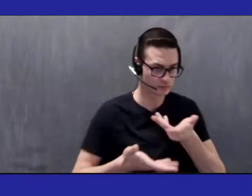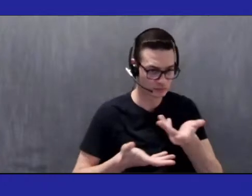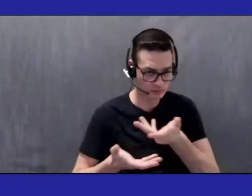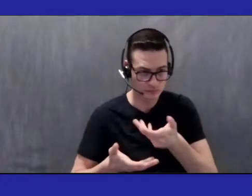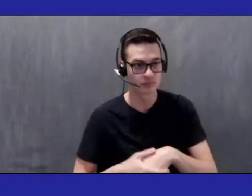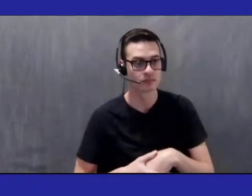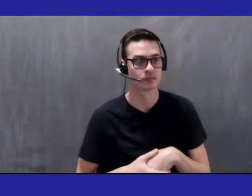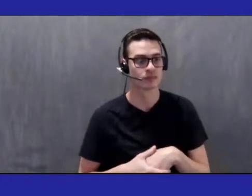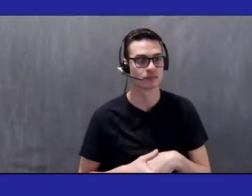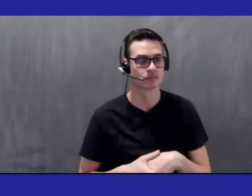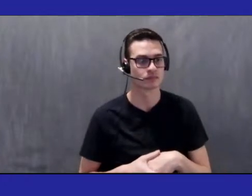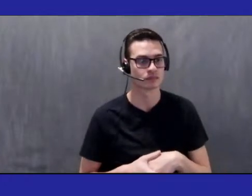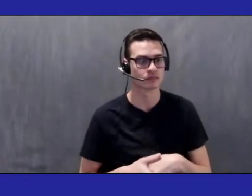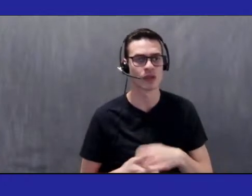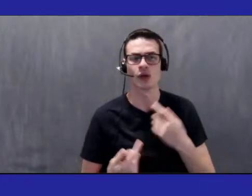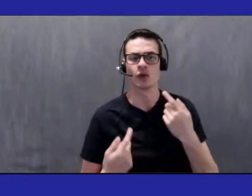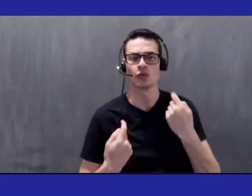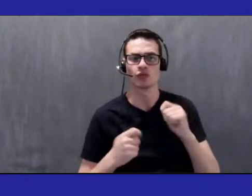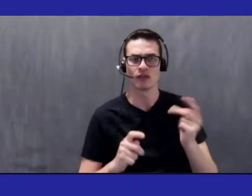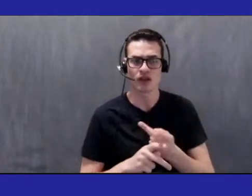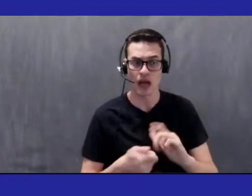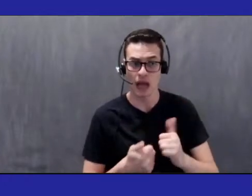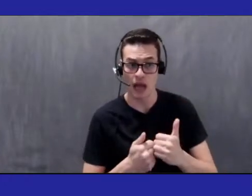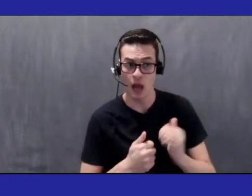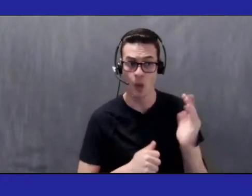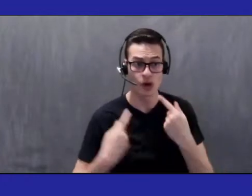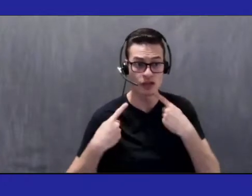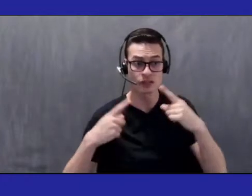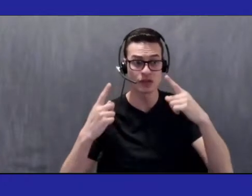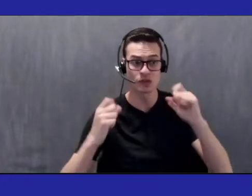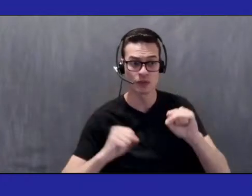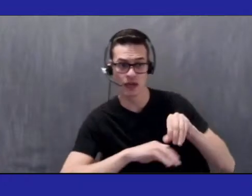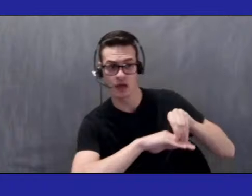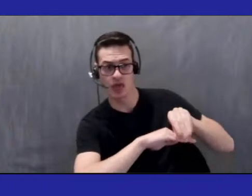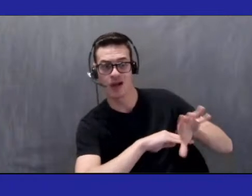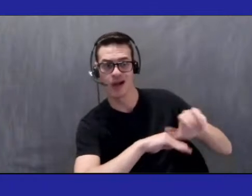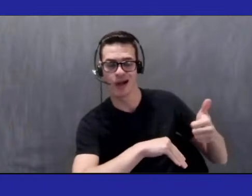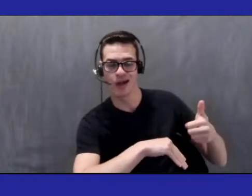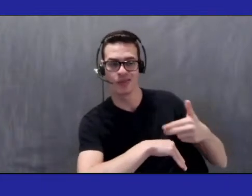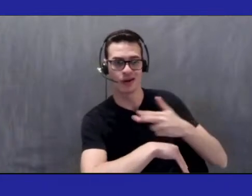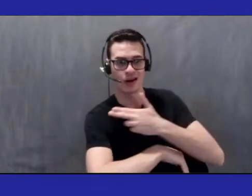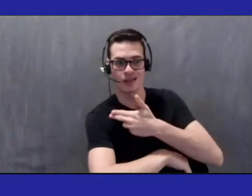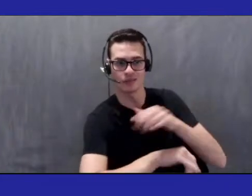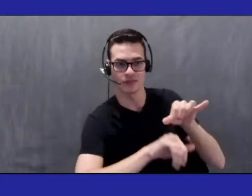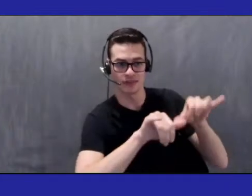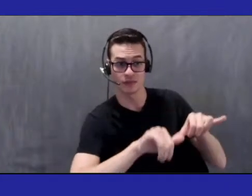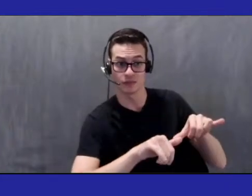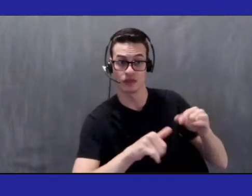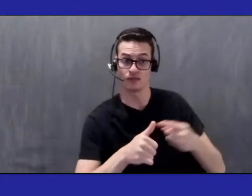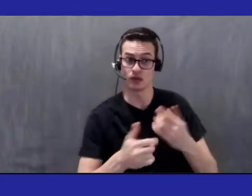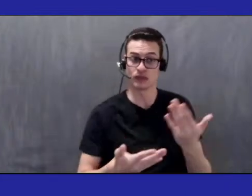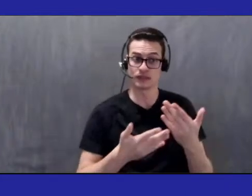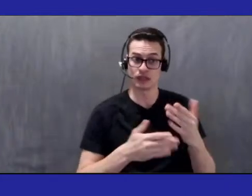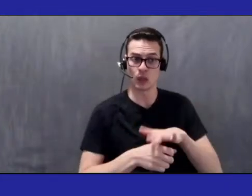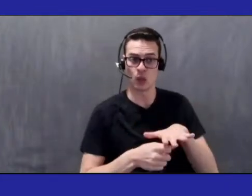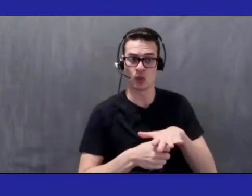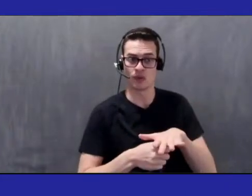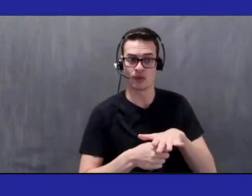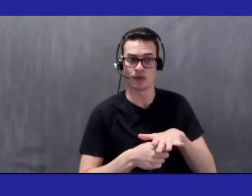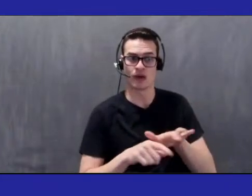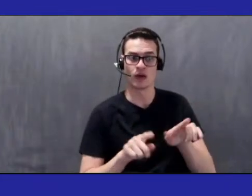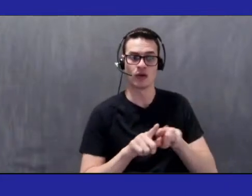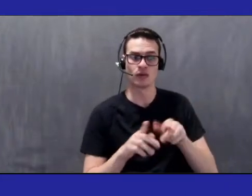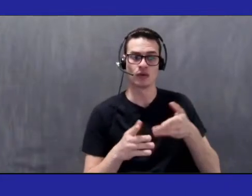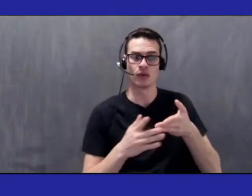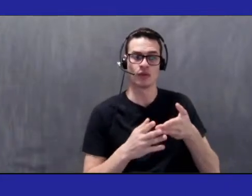can leverage our success with other hospital systems starting locally, as well as through the Premier GPO. I